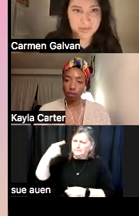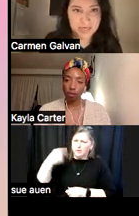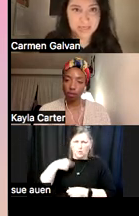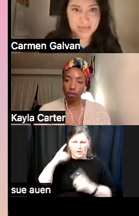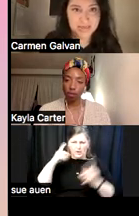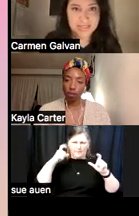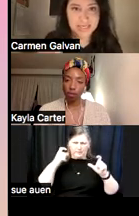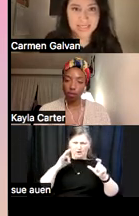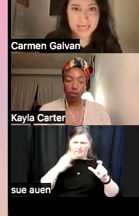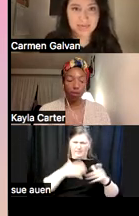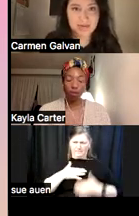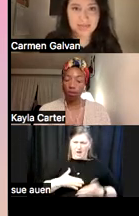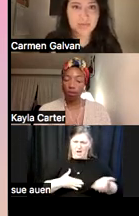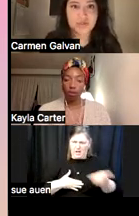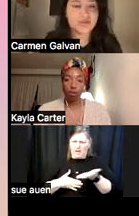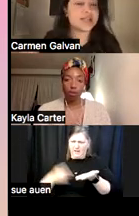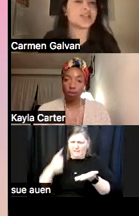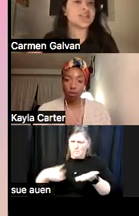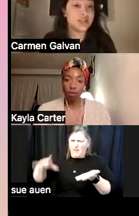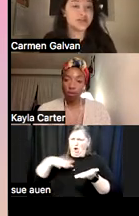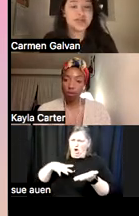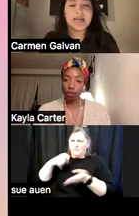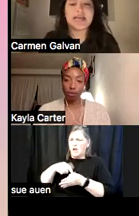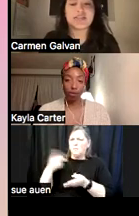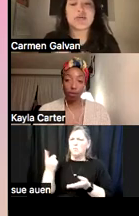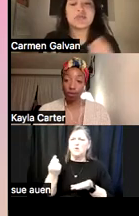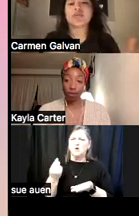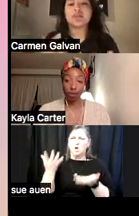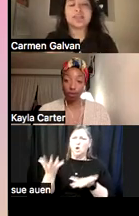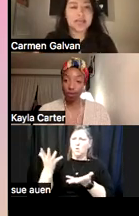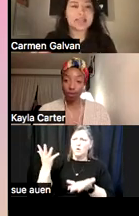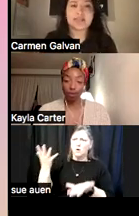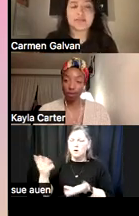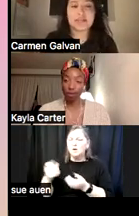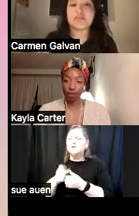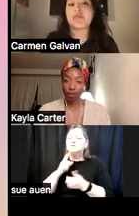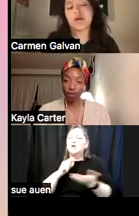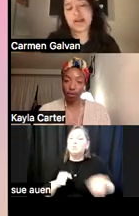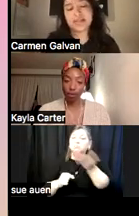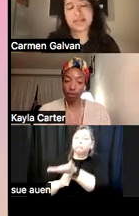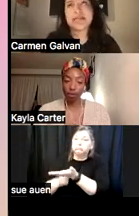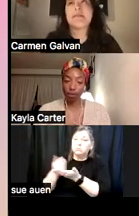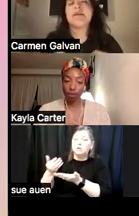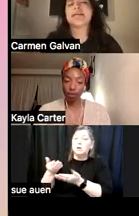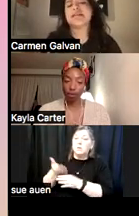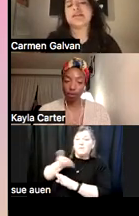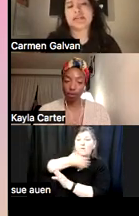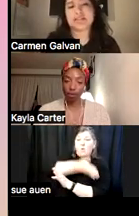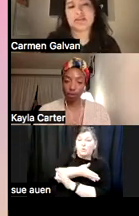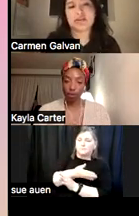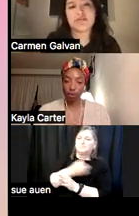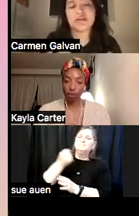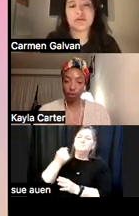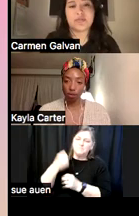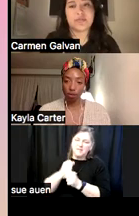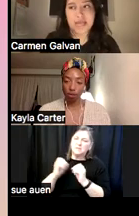picture of the body to get time off? Like, what do we need to do? And so getting this information beforehand makes it a lot